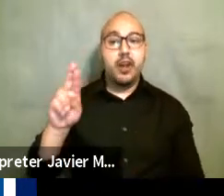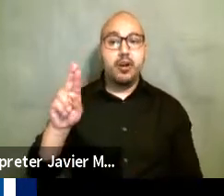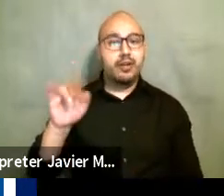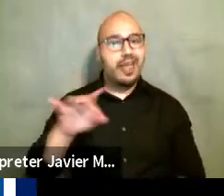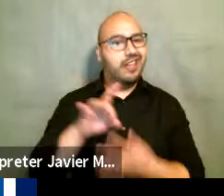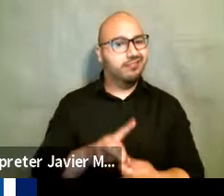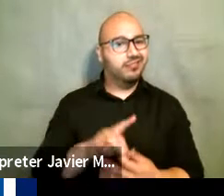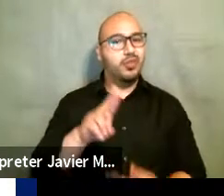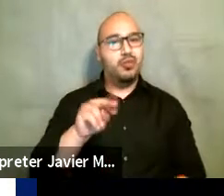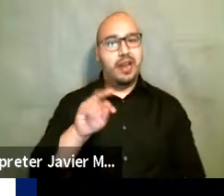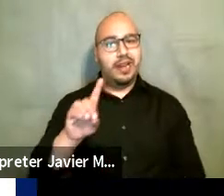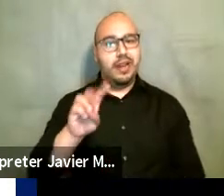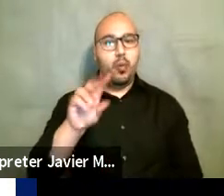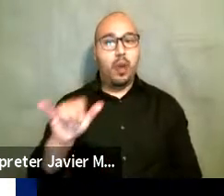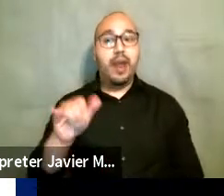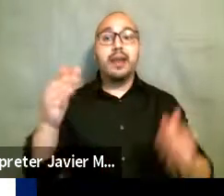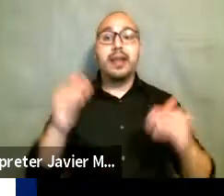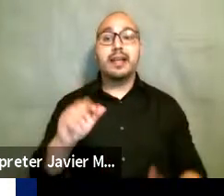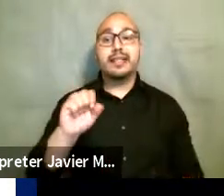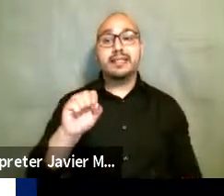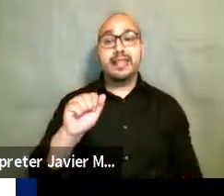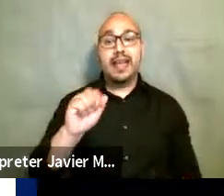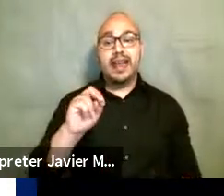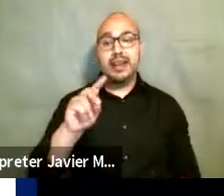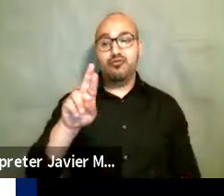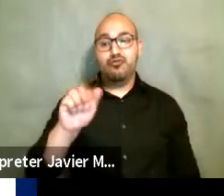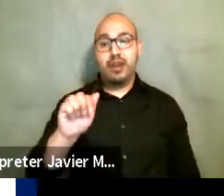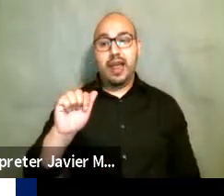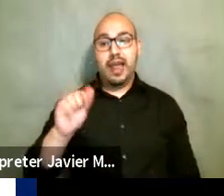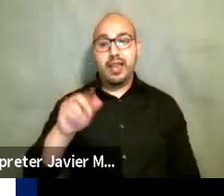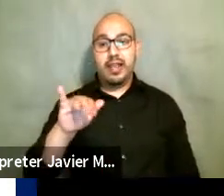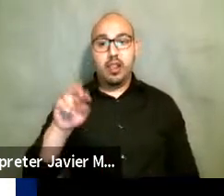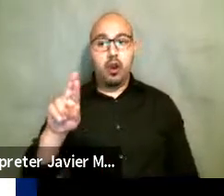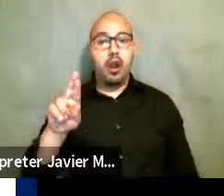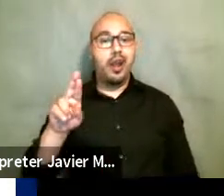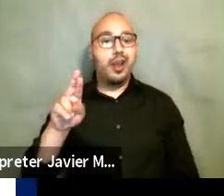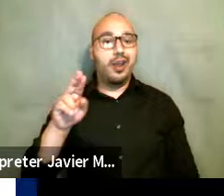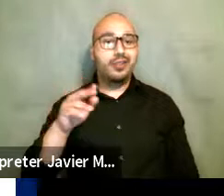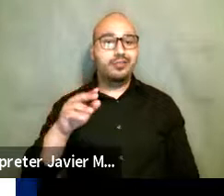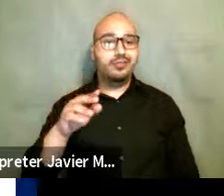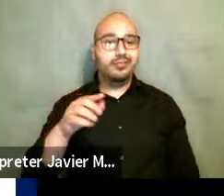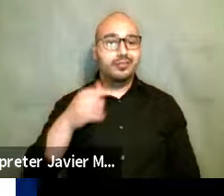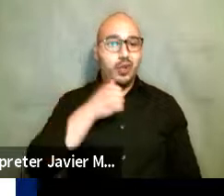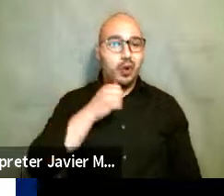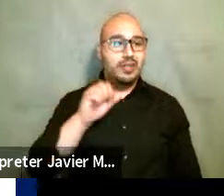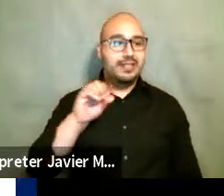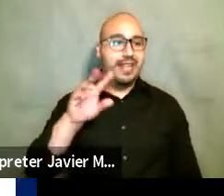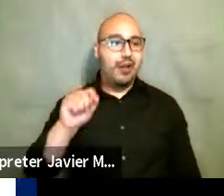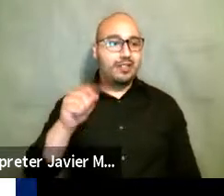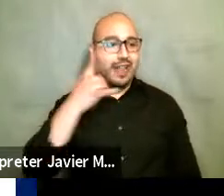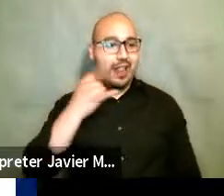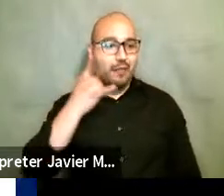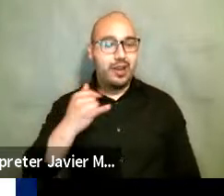Up next, we have Sandra Aguilar and Girl Scouts of Central California. Hi, everyone. Good morning. Thank you for having